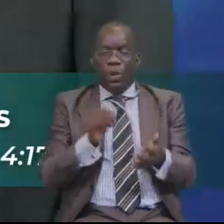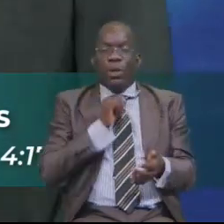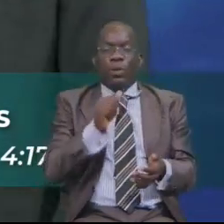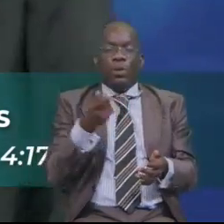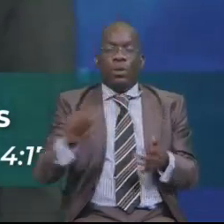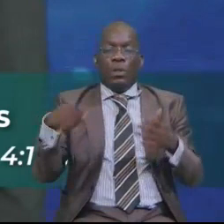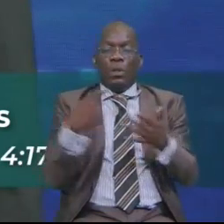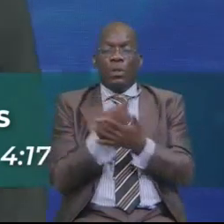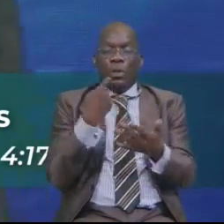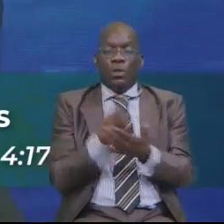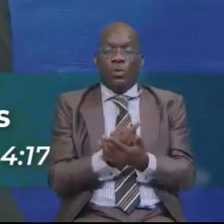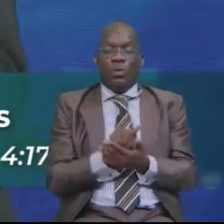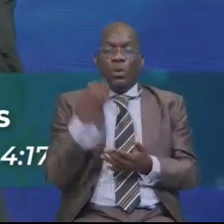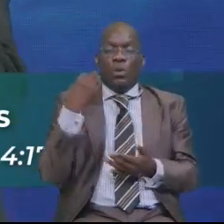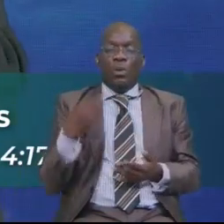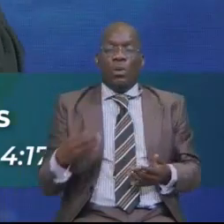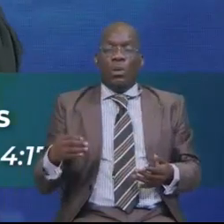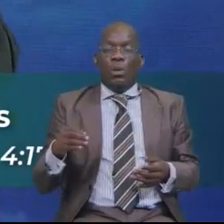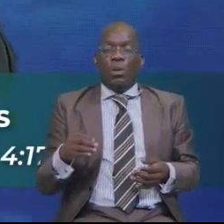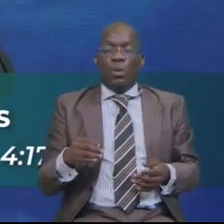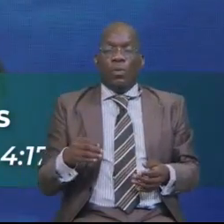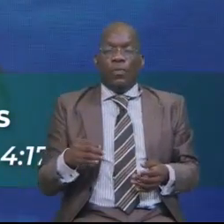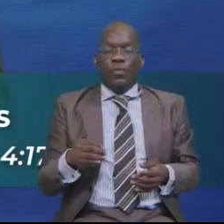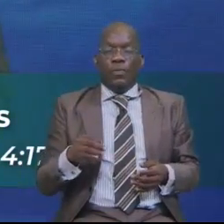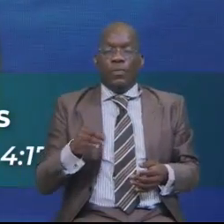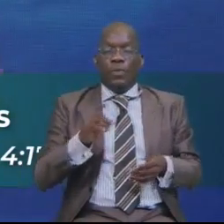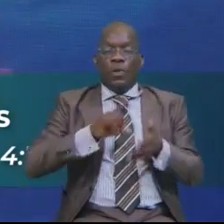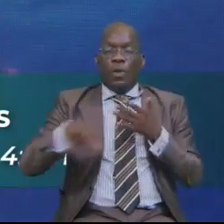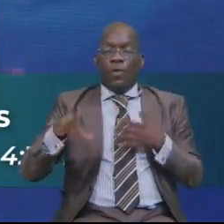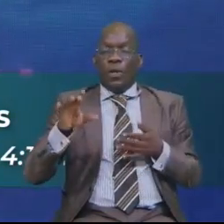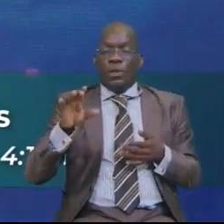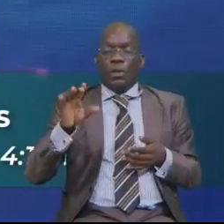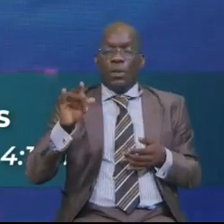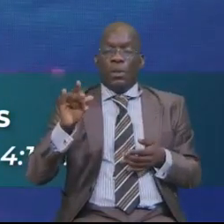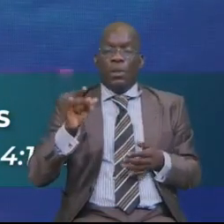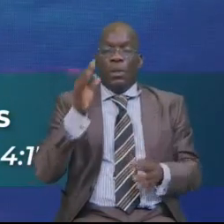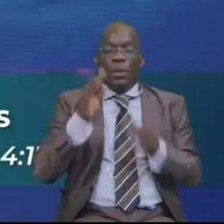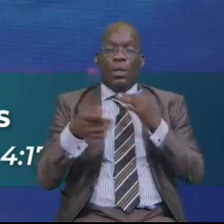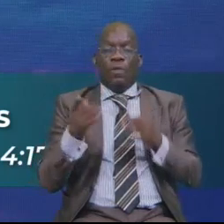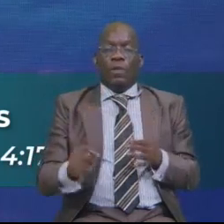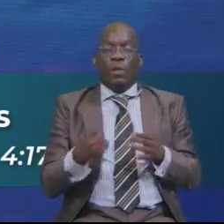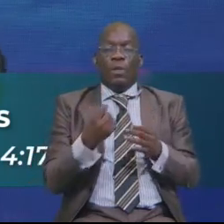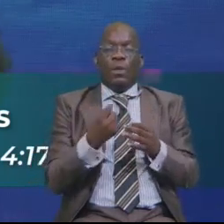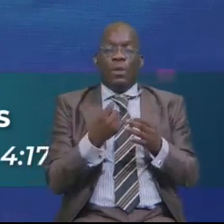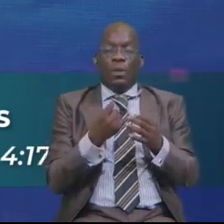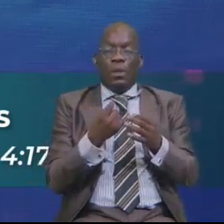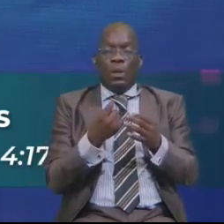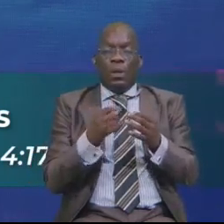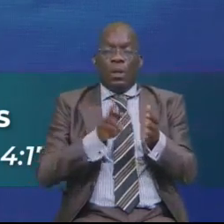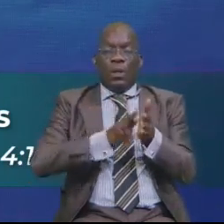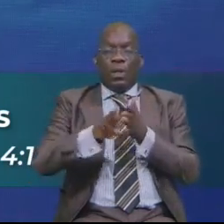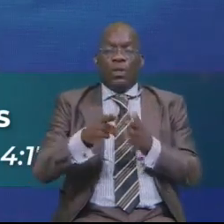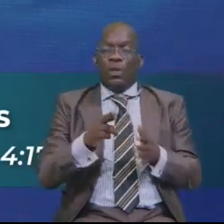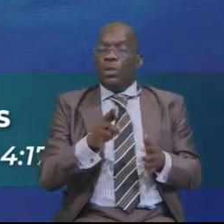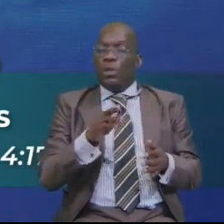gospel? In verse 18, if the righteous scarcely be saved, where shall